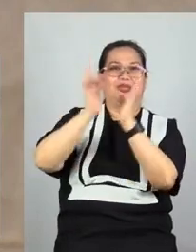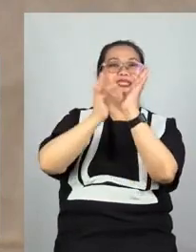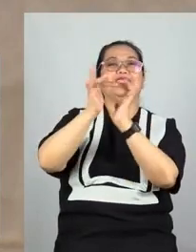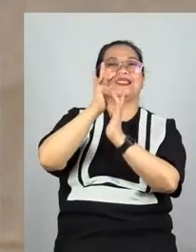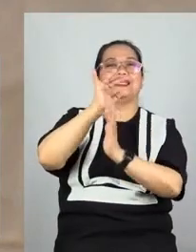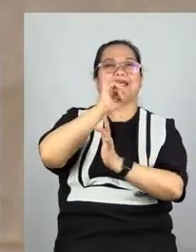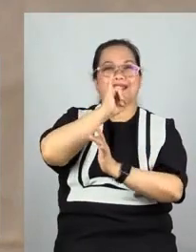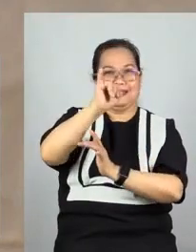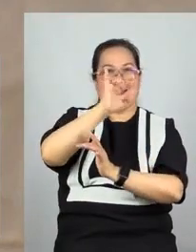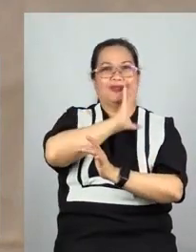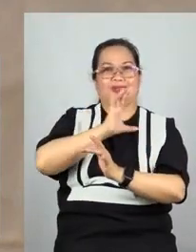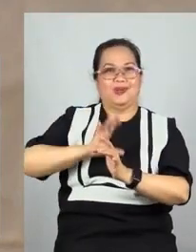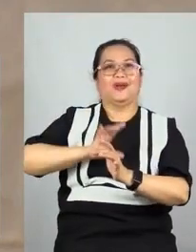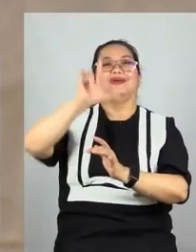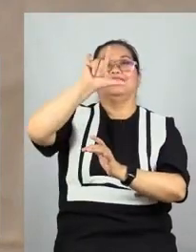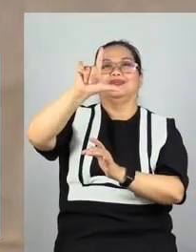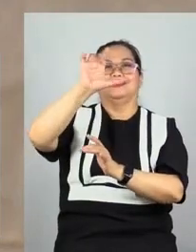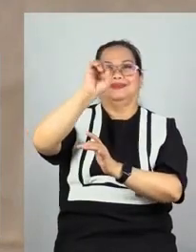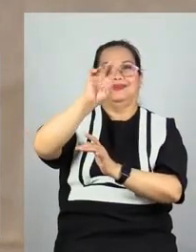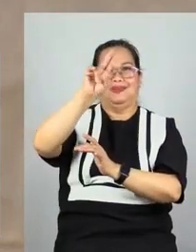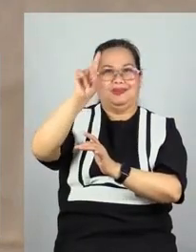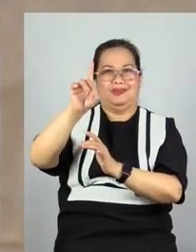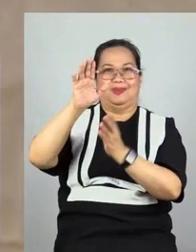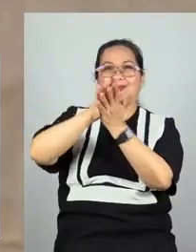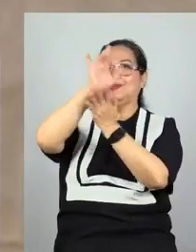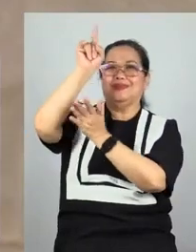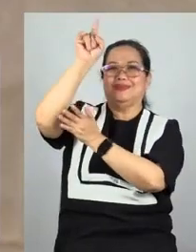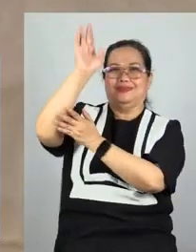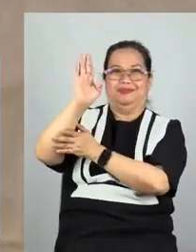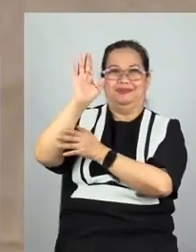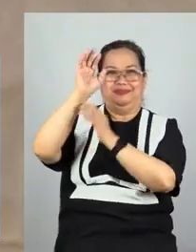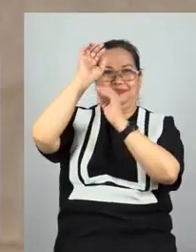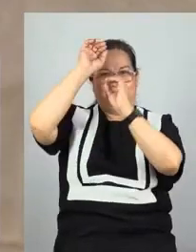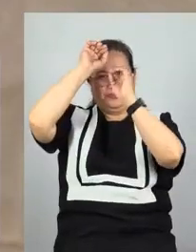He is Lord to the glory of God the Father.